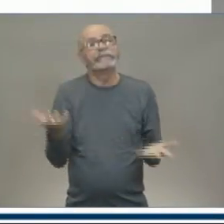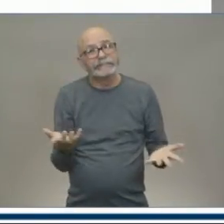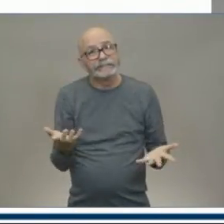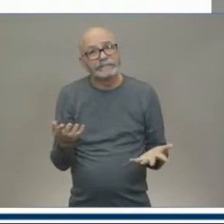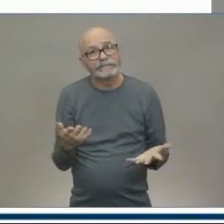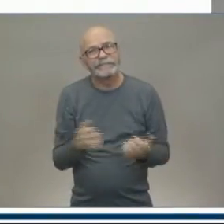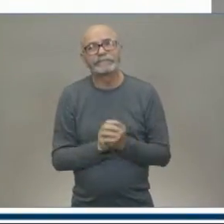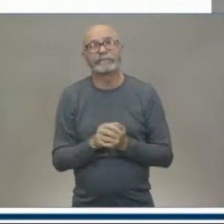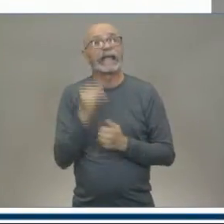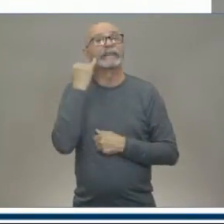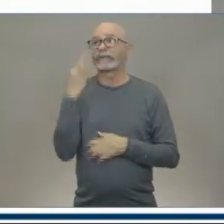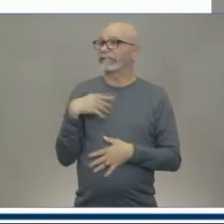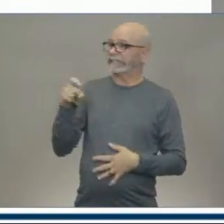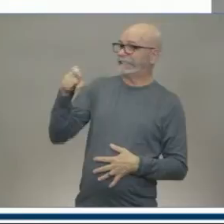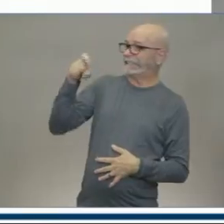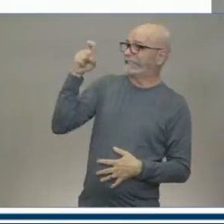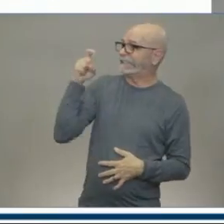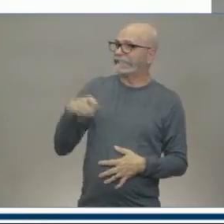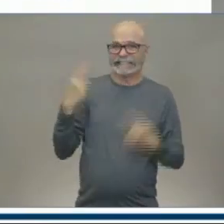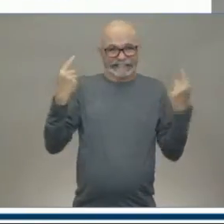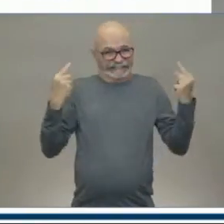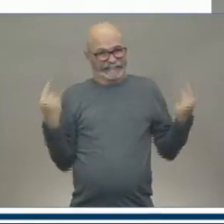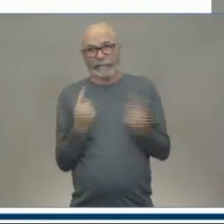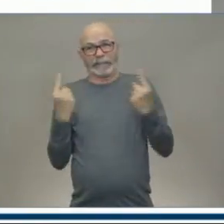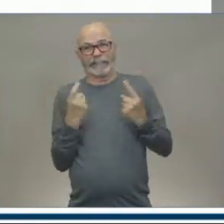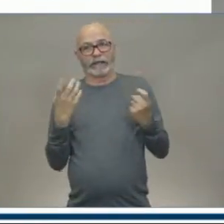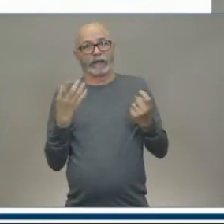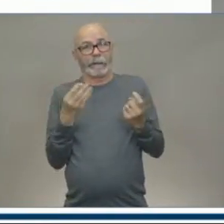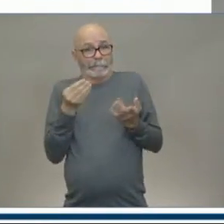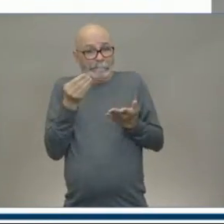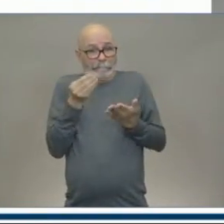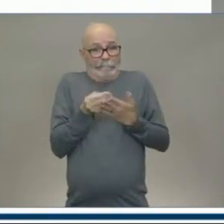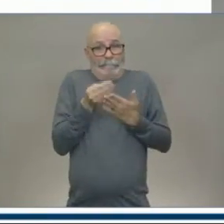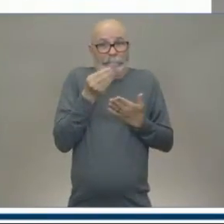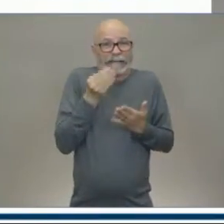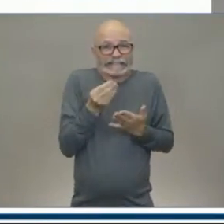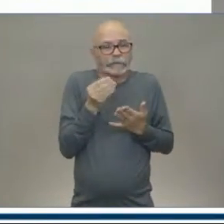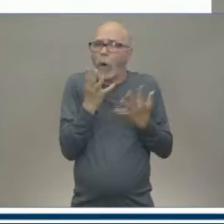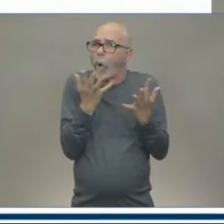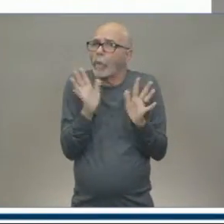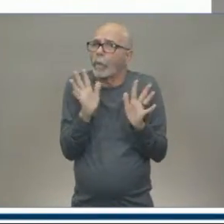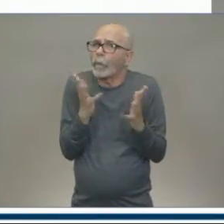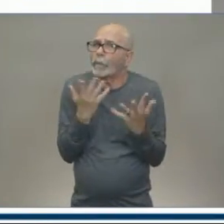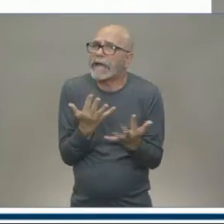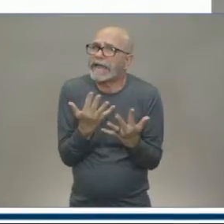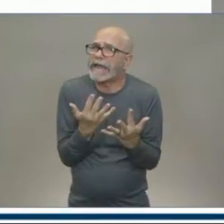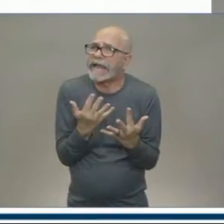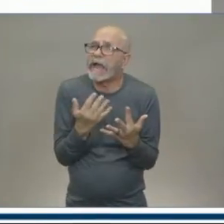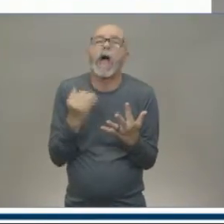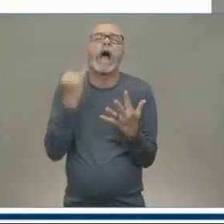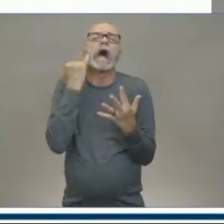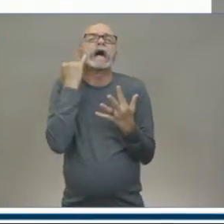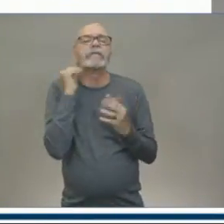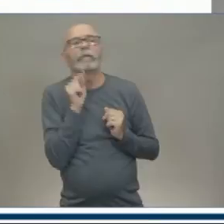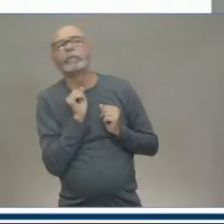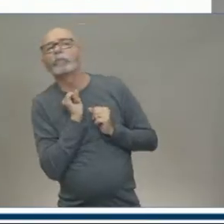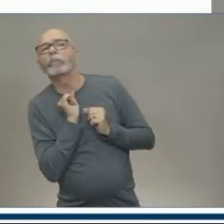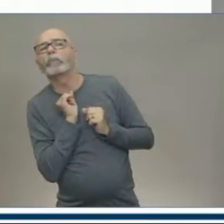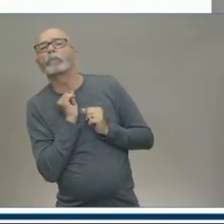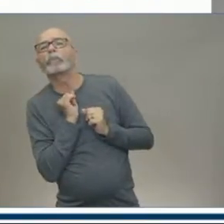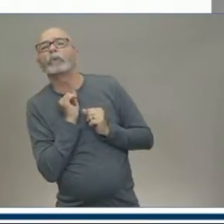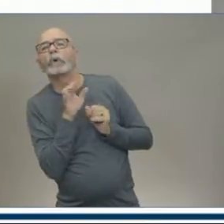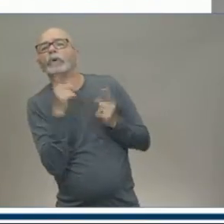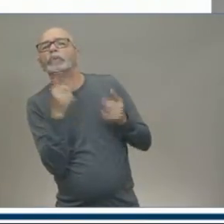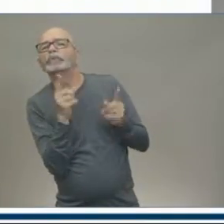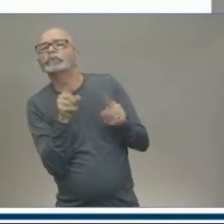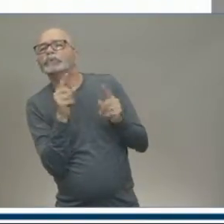yet. But I have to come back. The vast majority of businesses have been doing a really good job for a number of months. We need